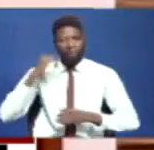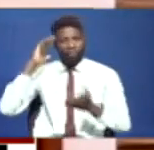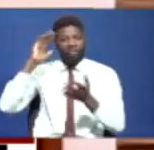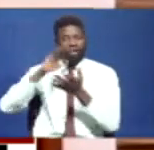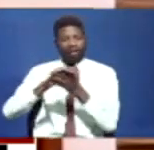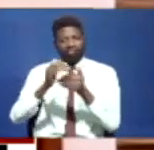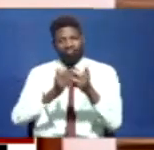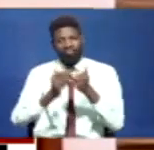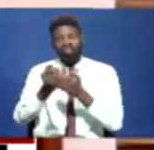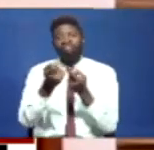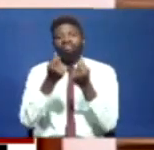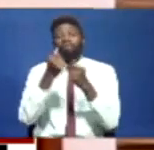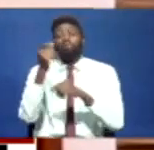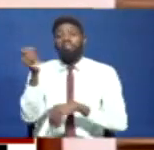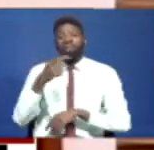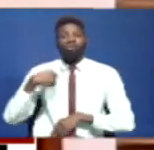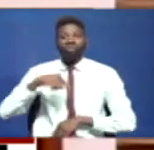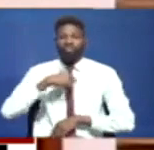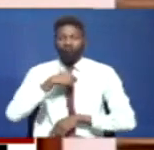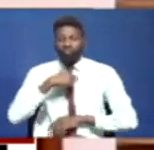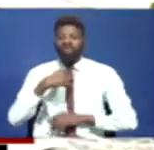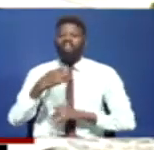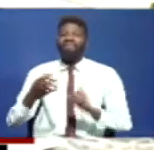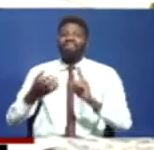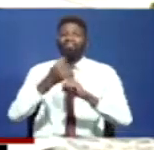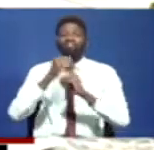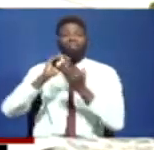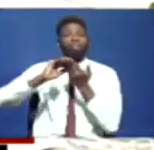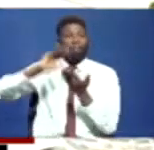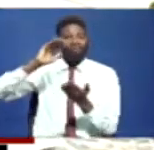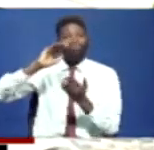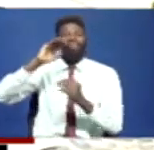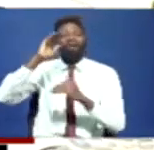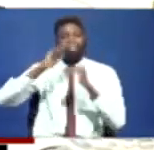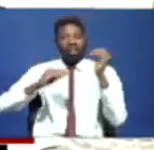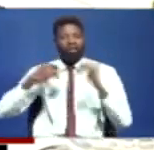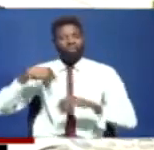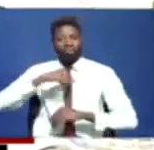we will achieve more than we have set out to achieve as a family.